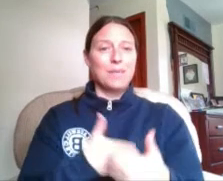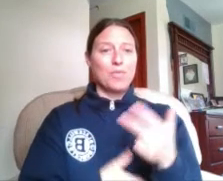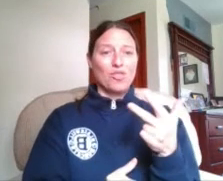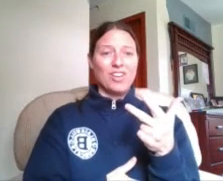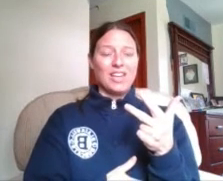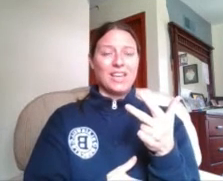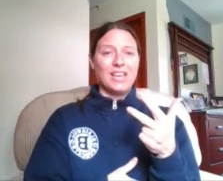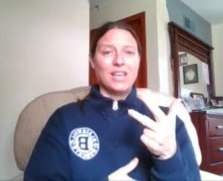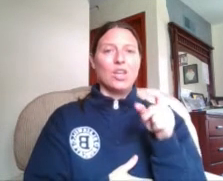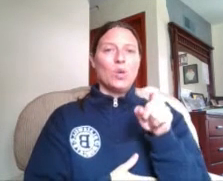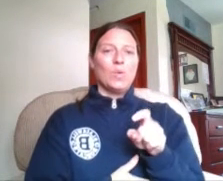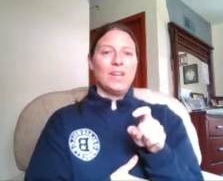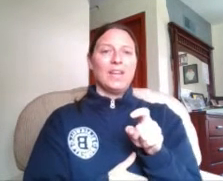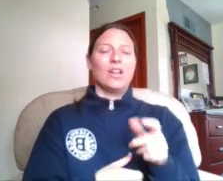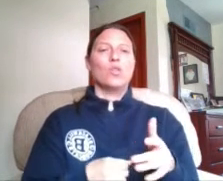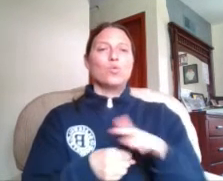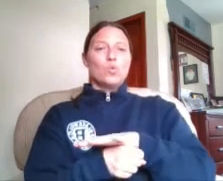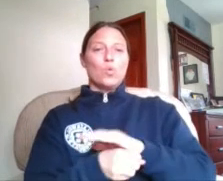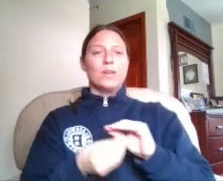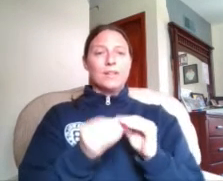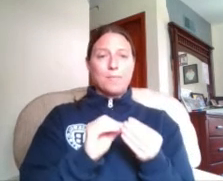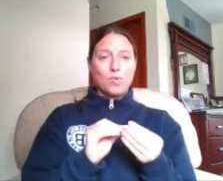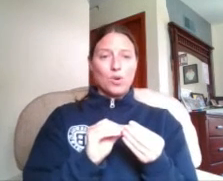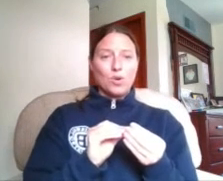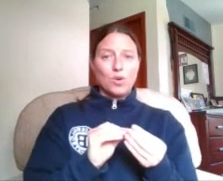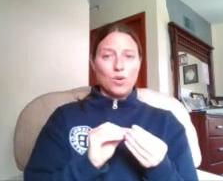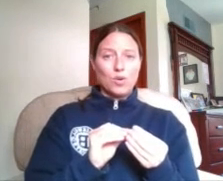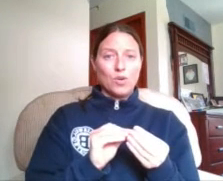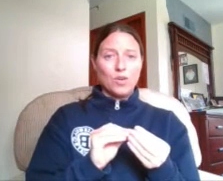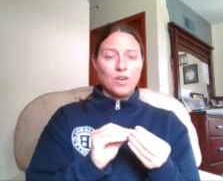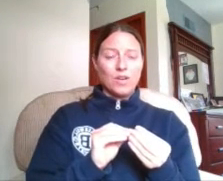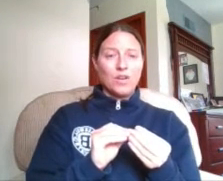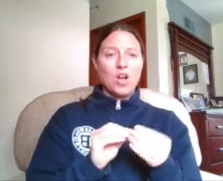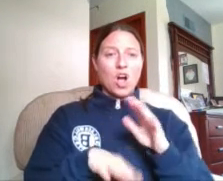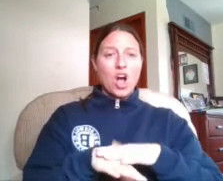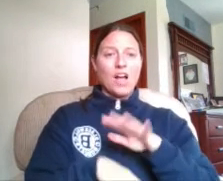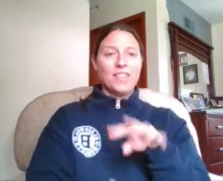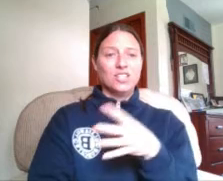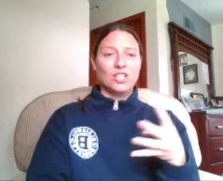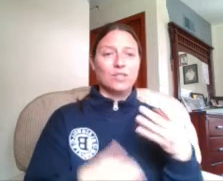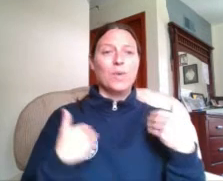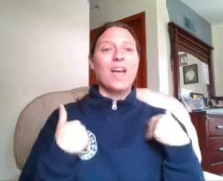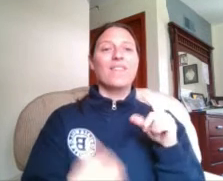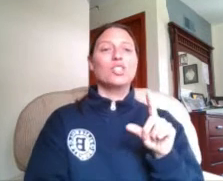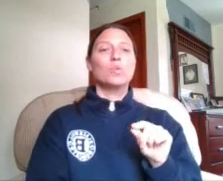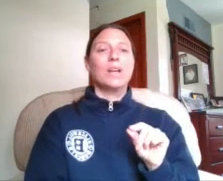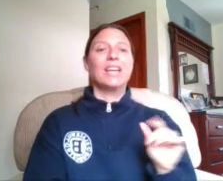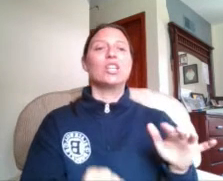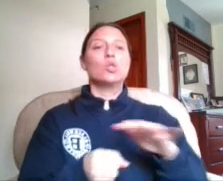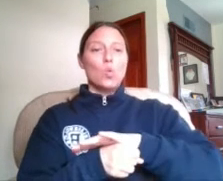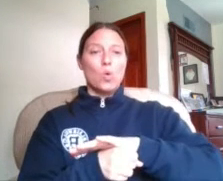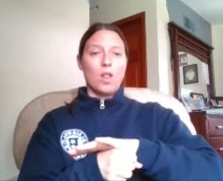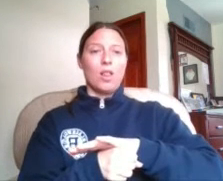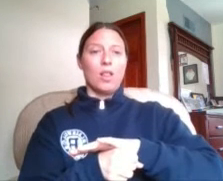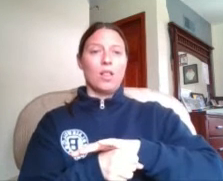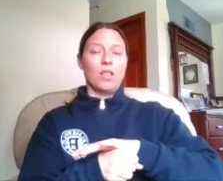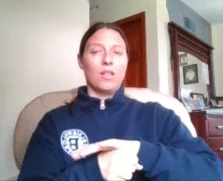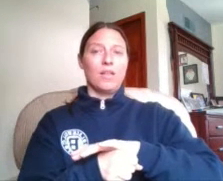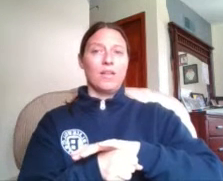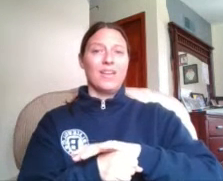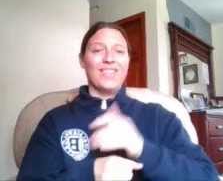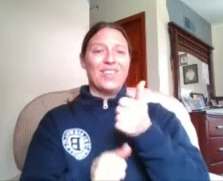frequency by the total number of data values. So we have 20 data values total, and then